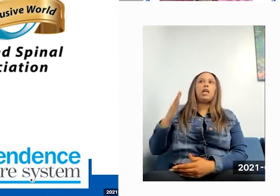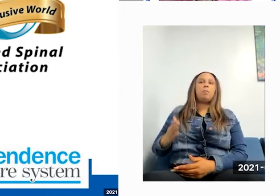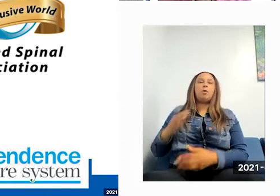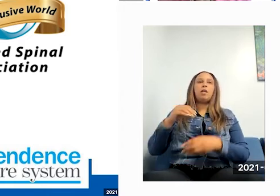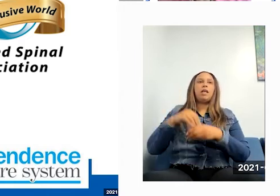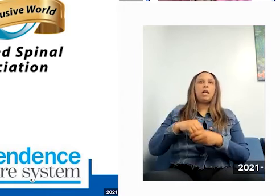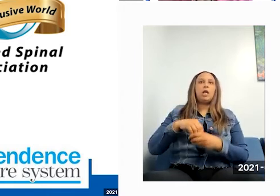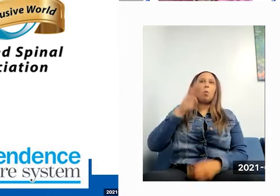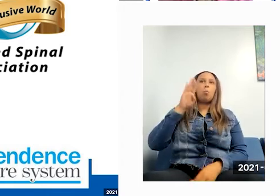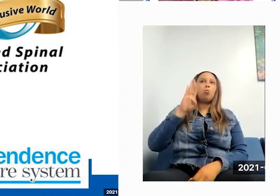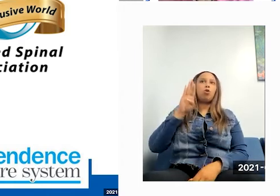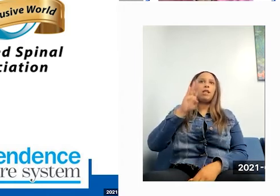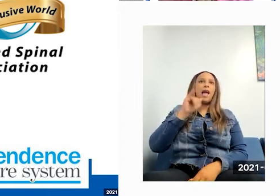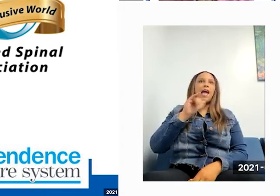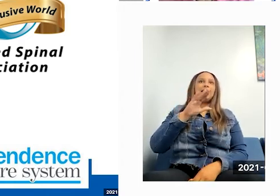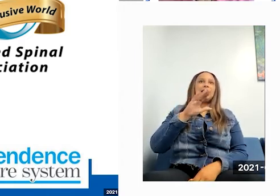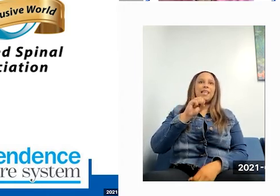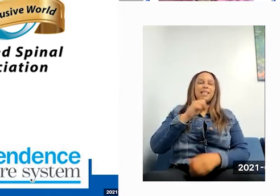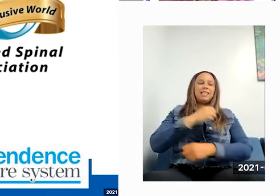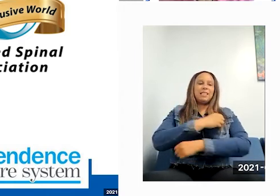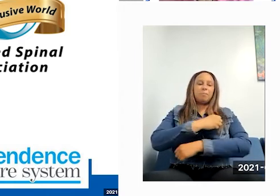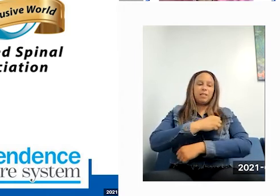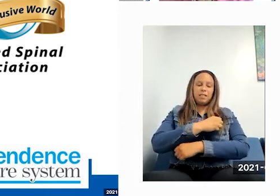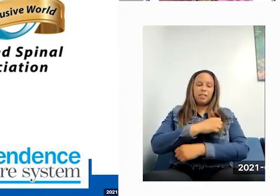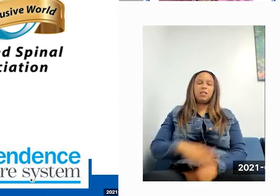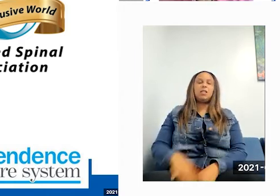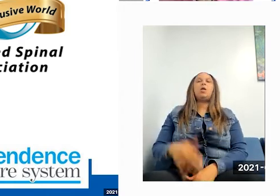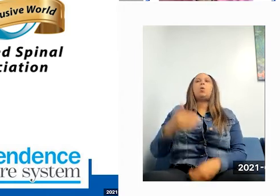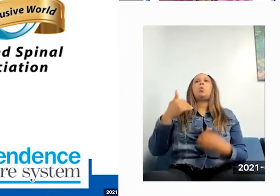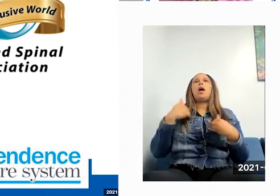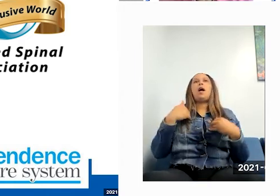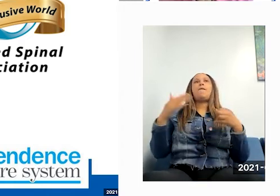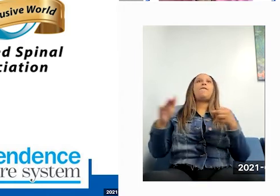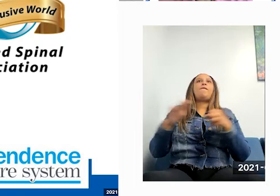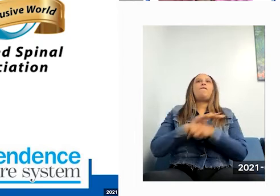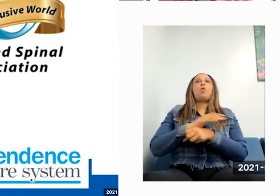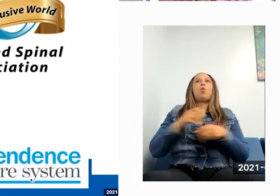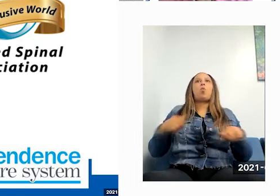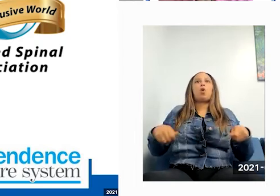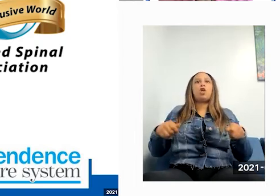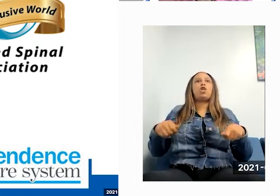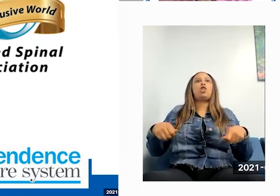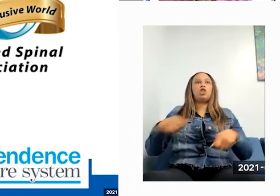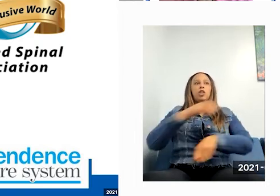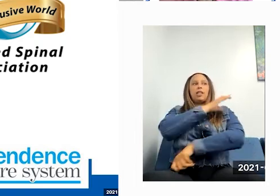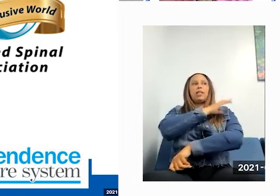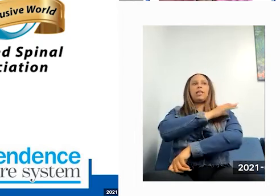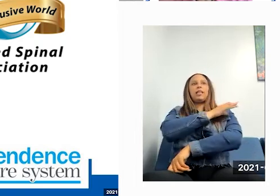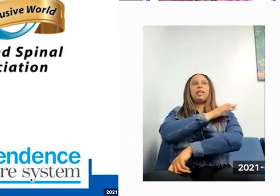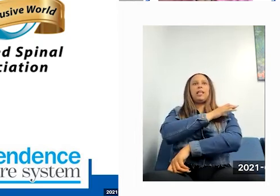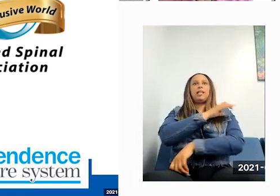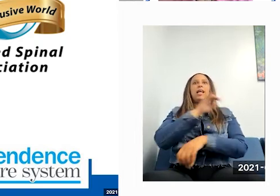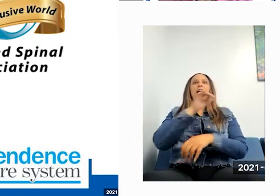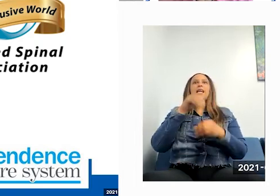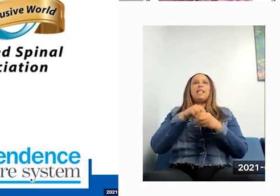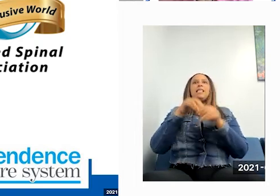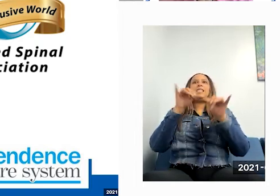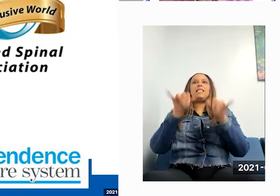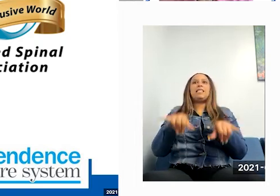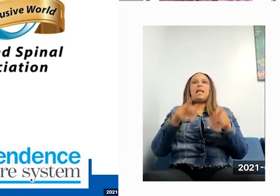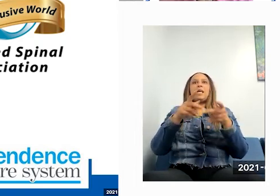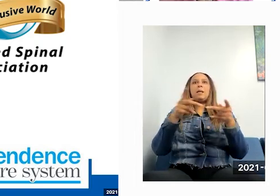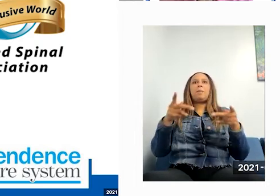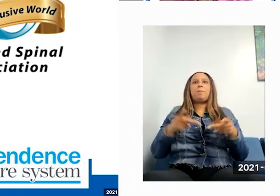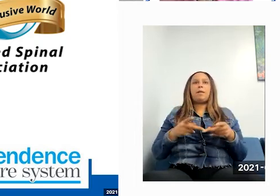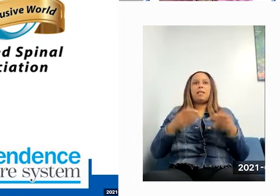space, and we have a full wheelchair clinic in that same space. And anybody coming